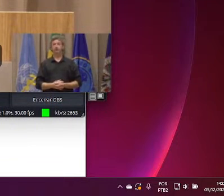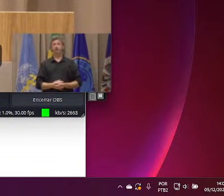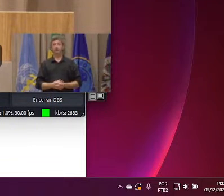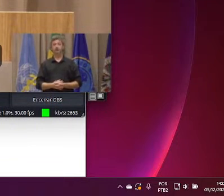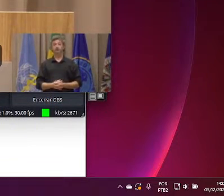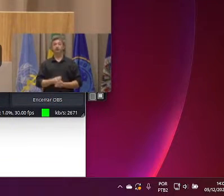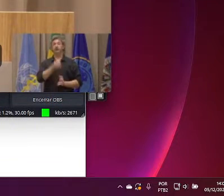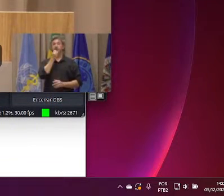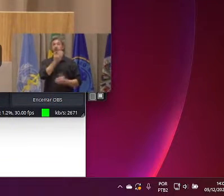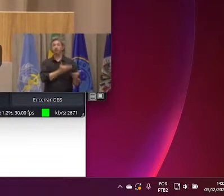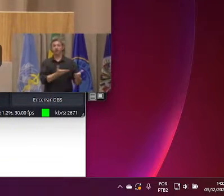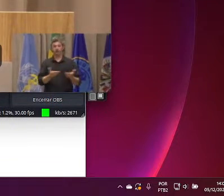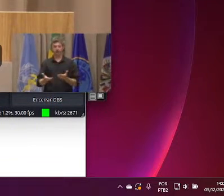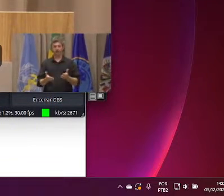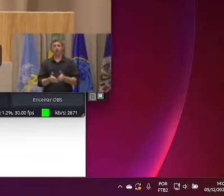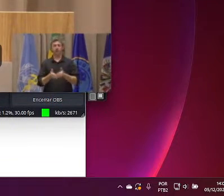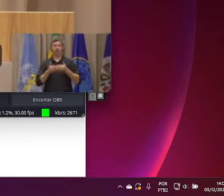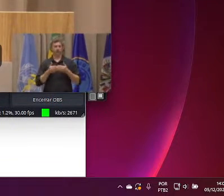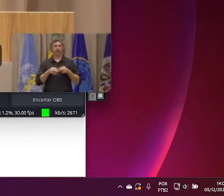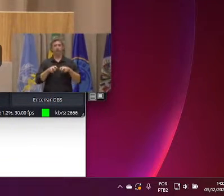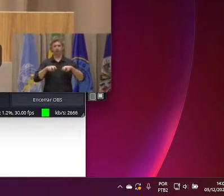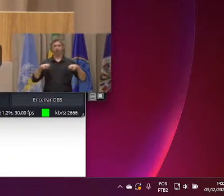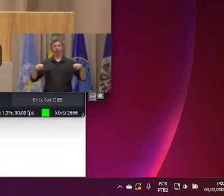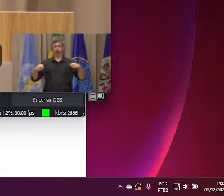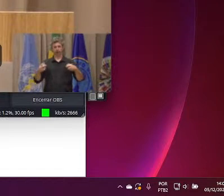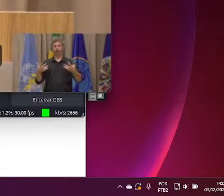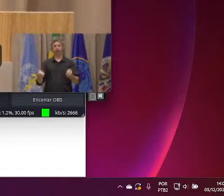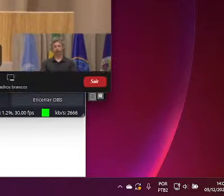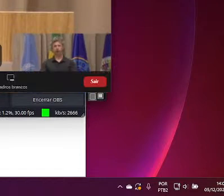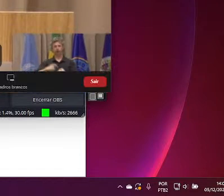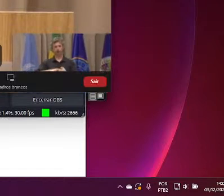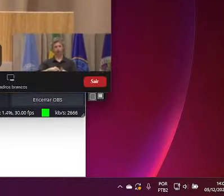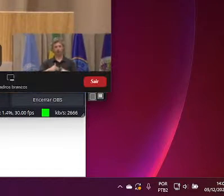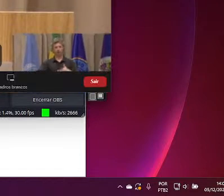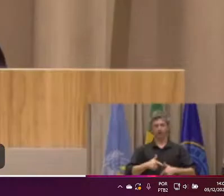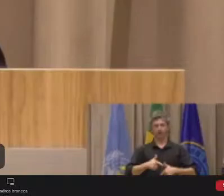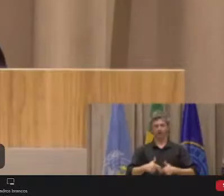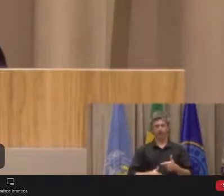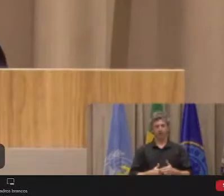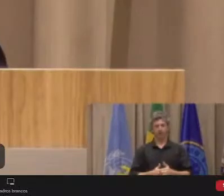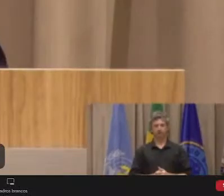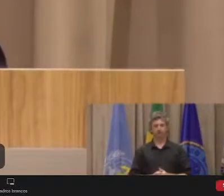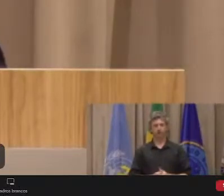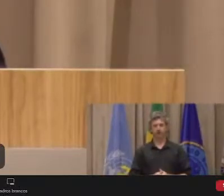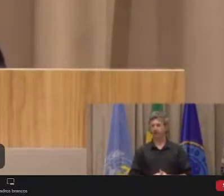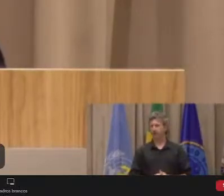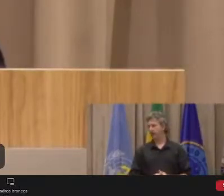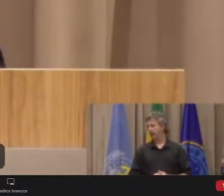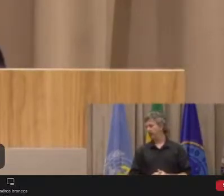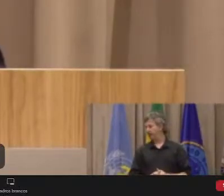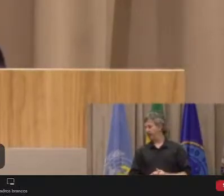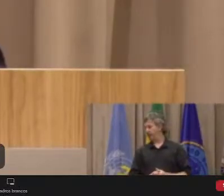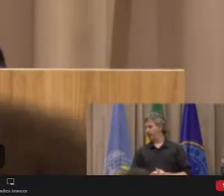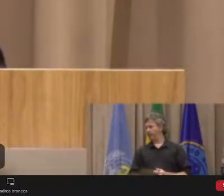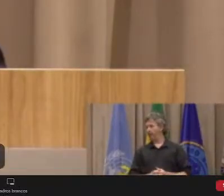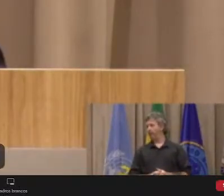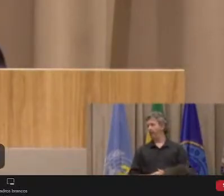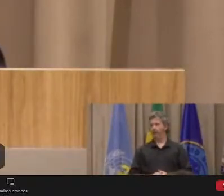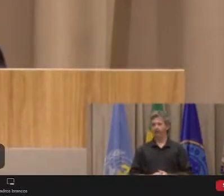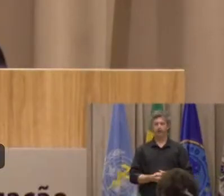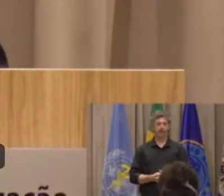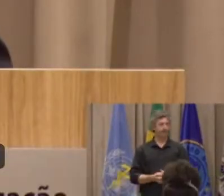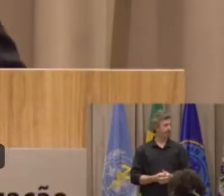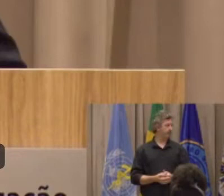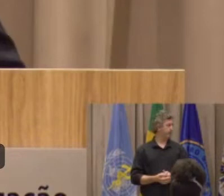Thank you very much. Be welcome. Take your seats. We are going to go back to our activities.